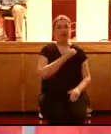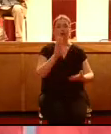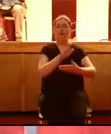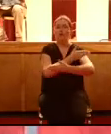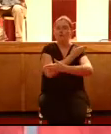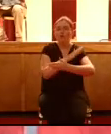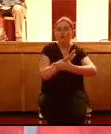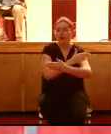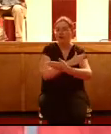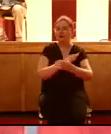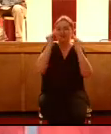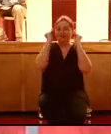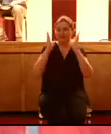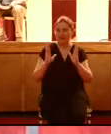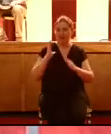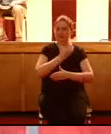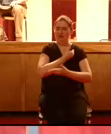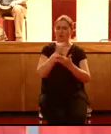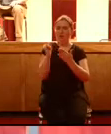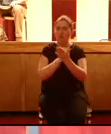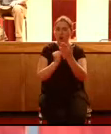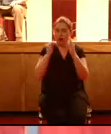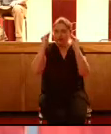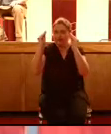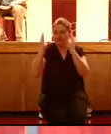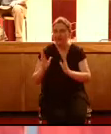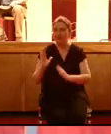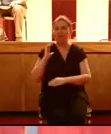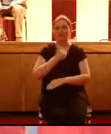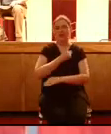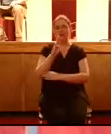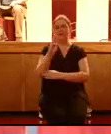instructors, and our art instructors. They have a passion for their job